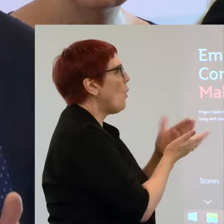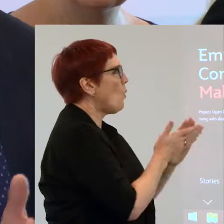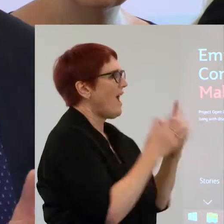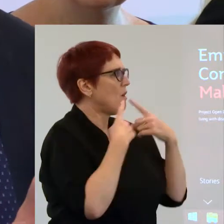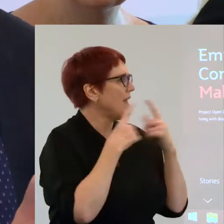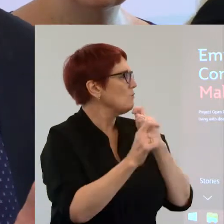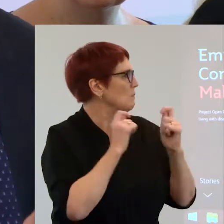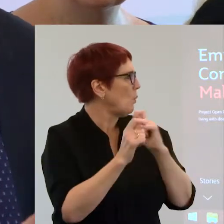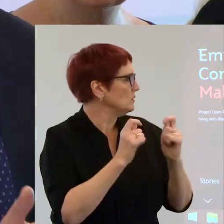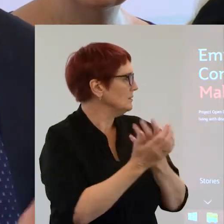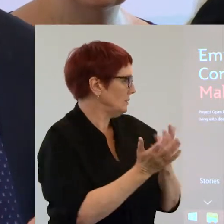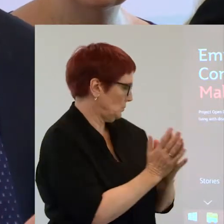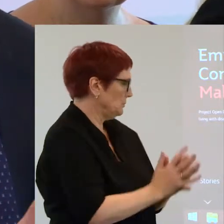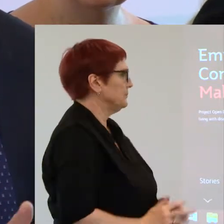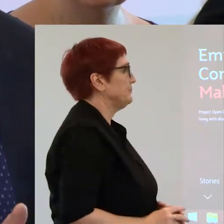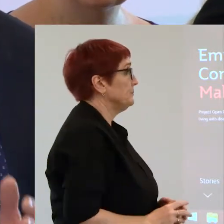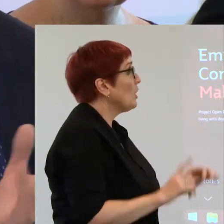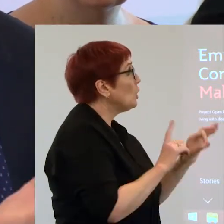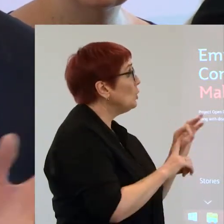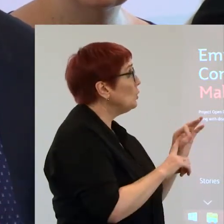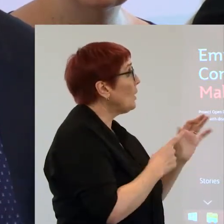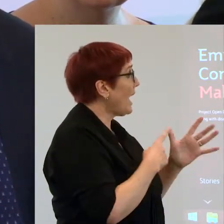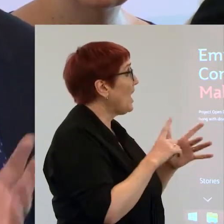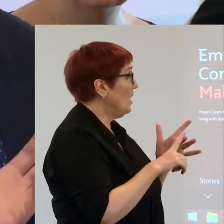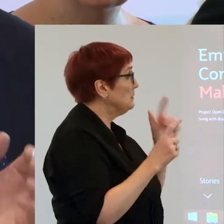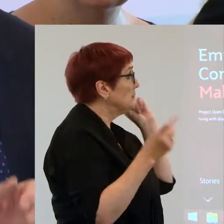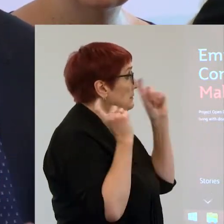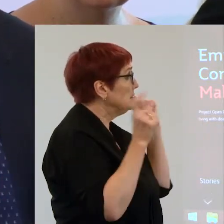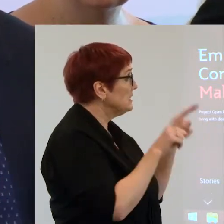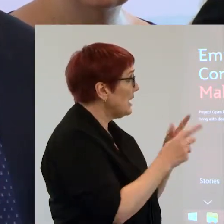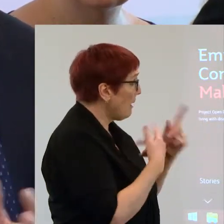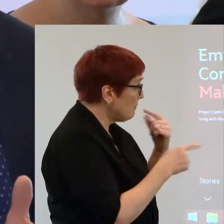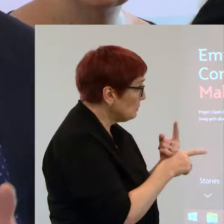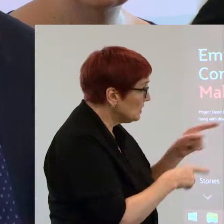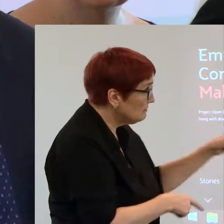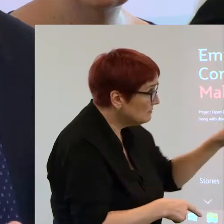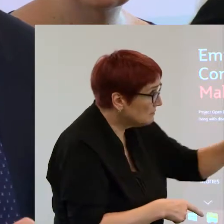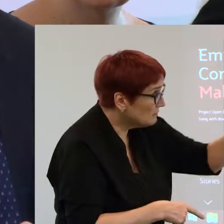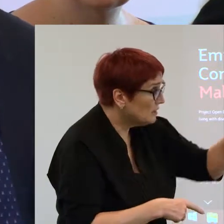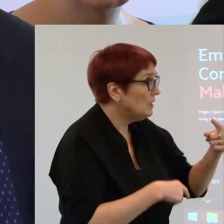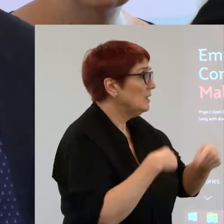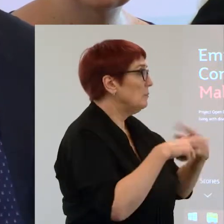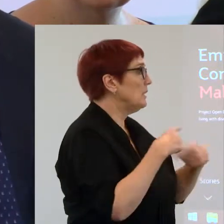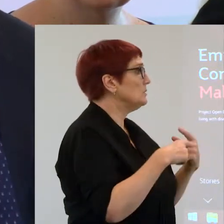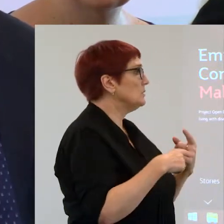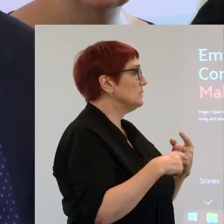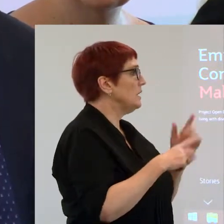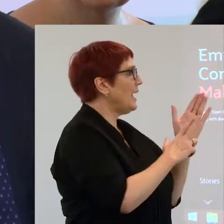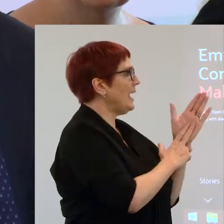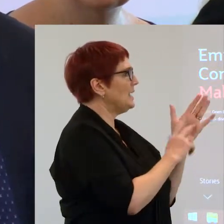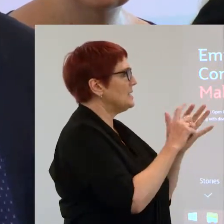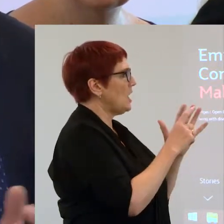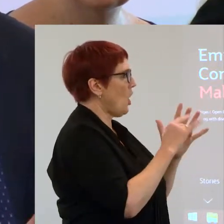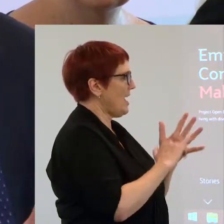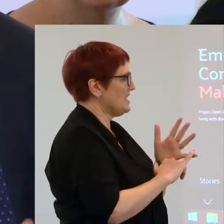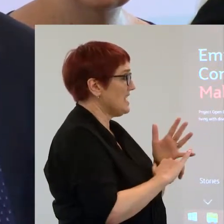something. And we've had some concerns, as has been mentioned earlier, particularly with the rollout of the NDIS